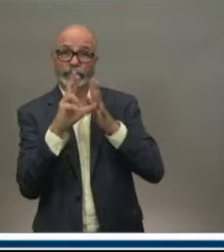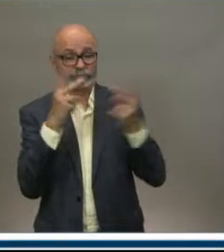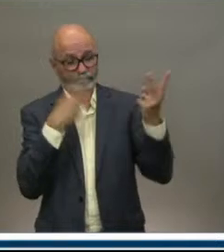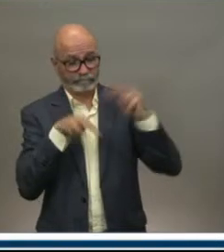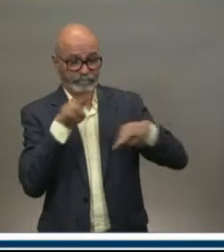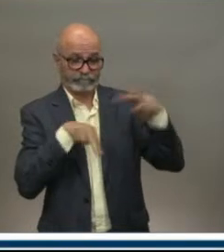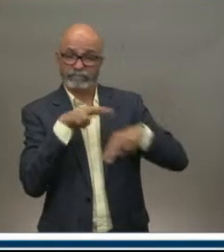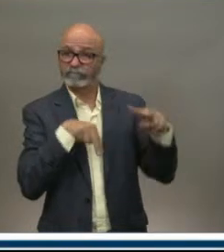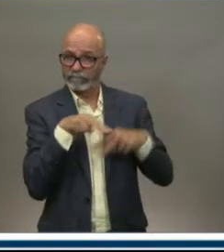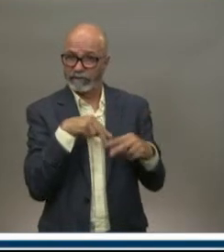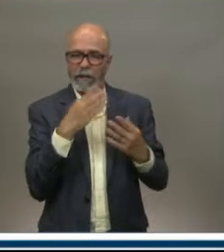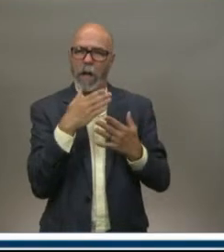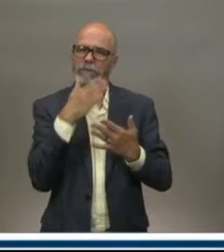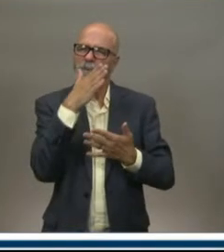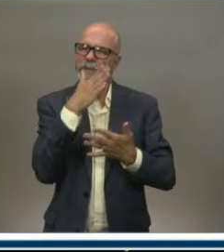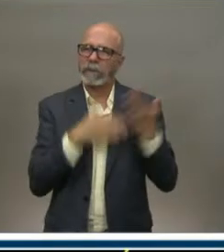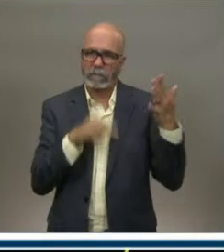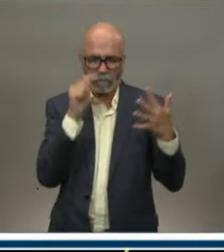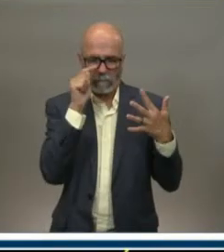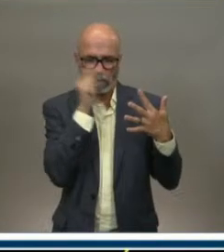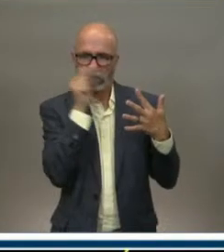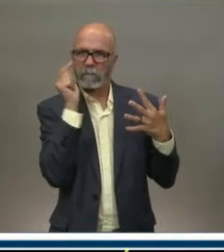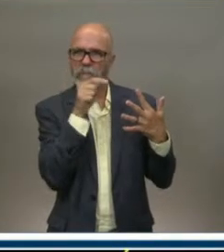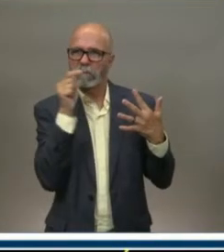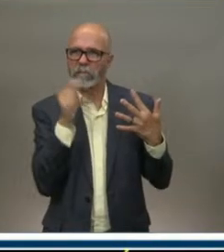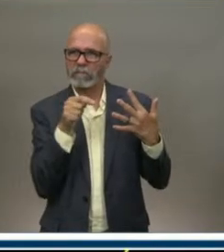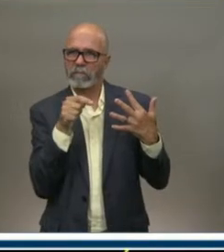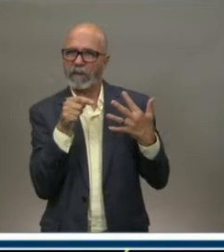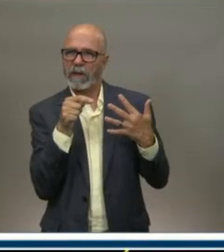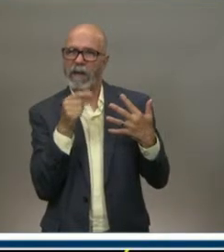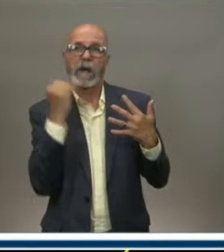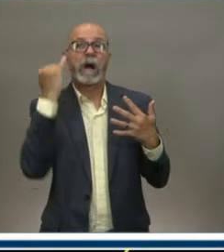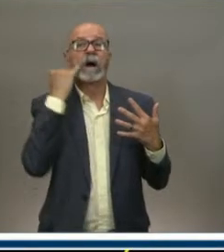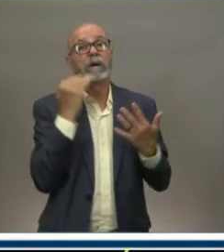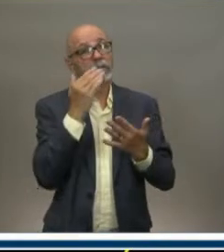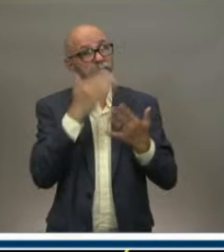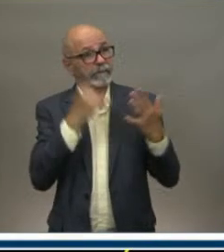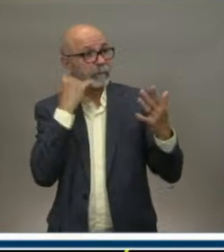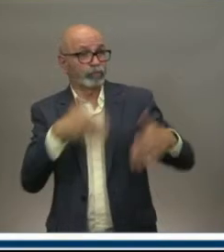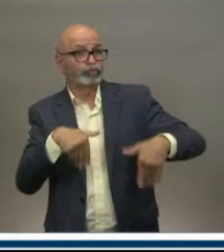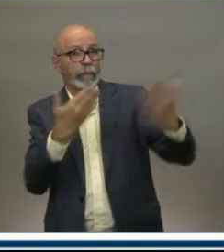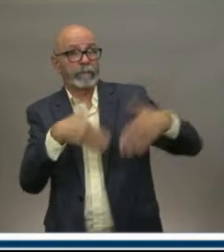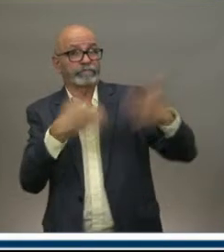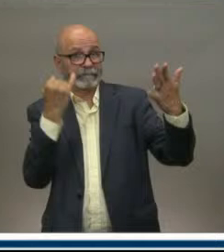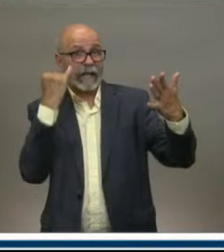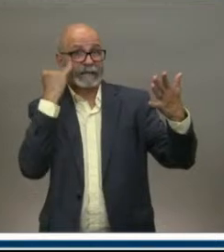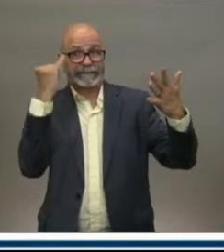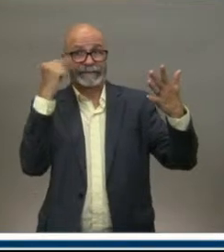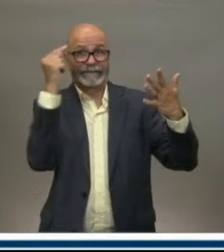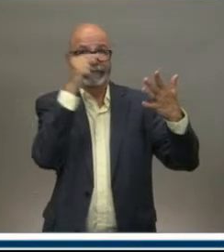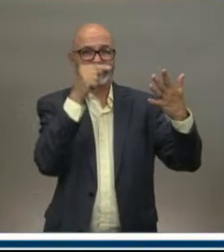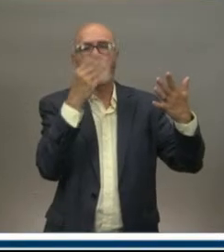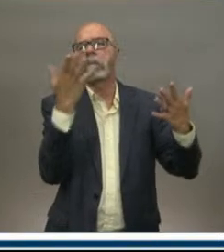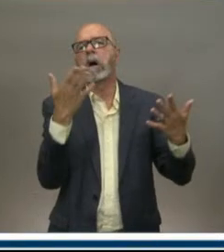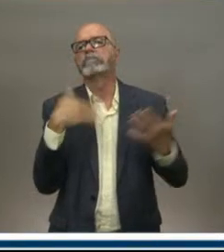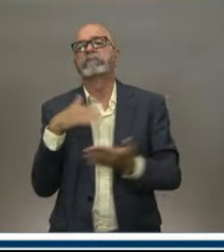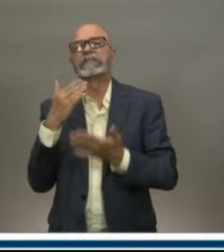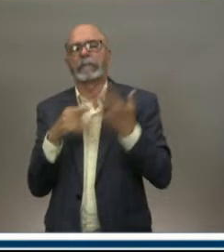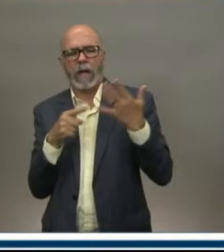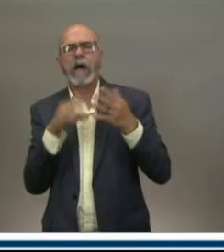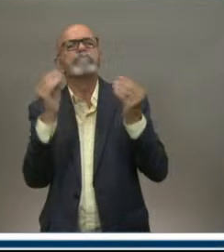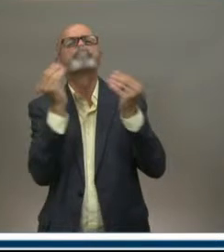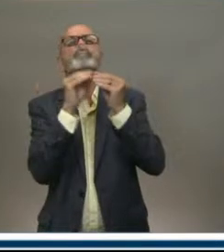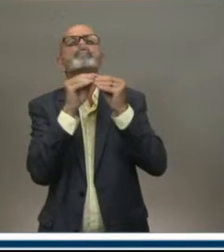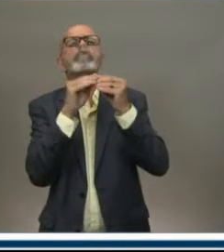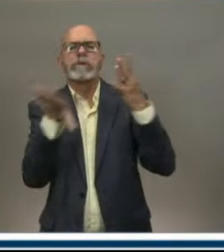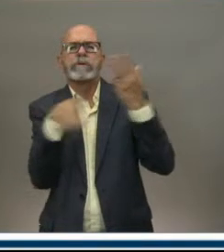still those who, even after these recommendations have been released, will still want a more transparent process into the matter.